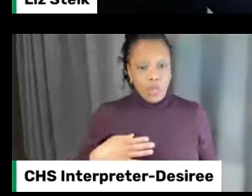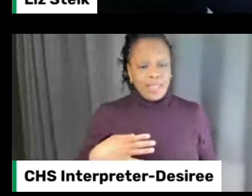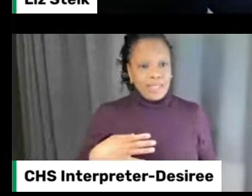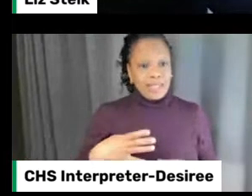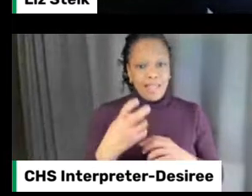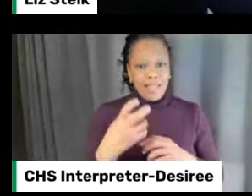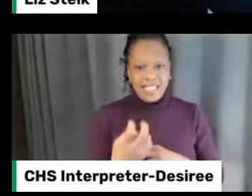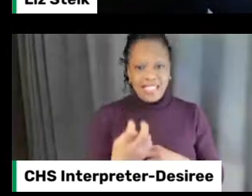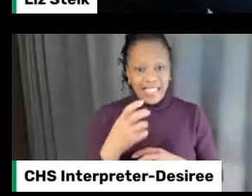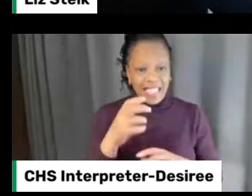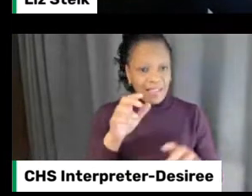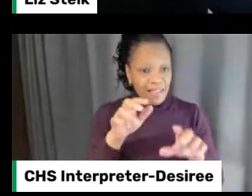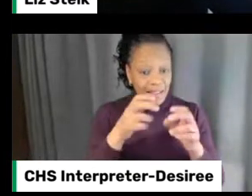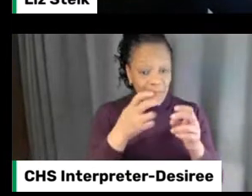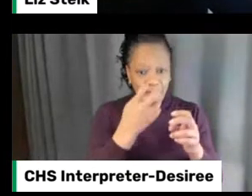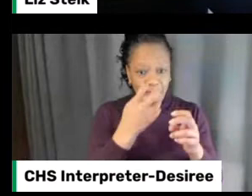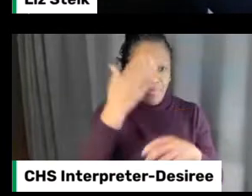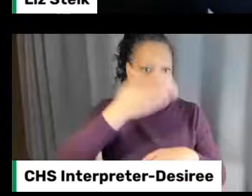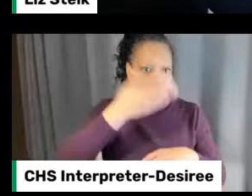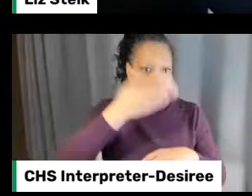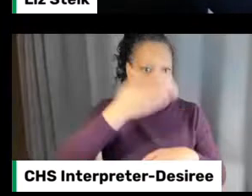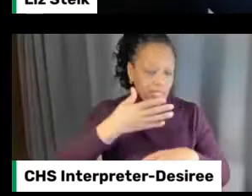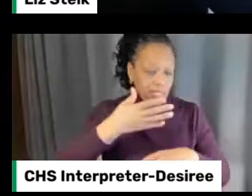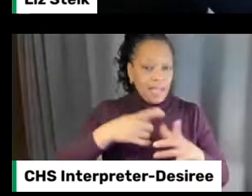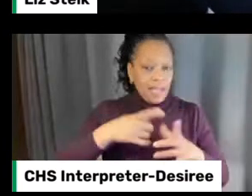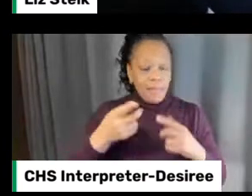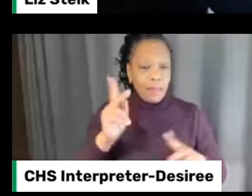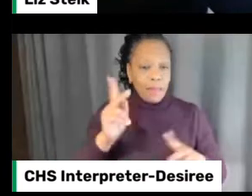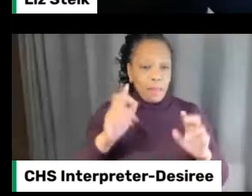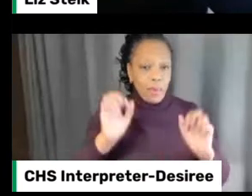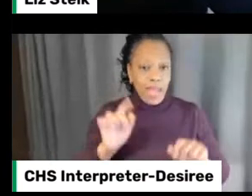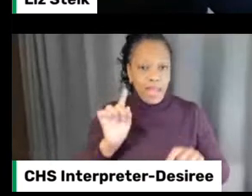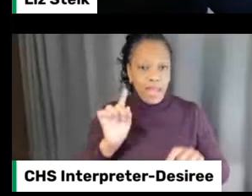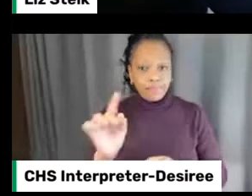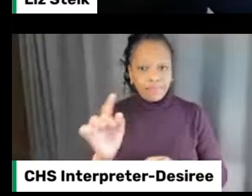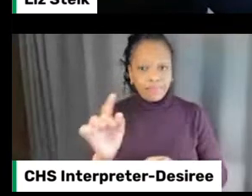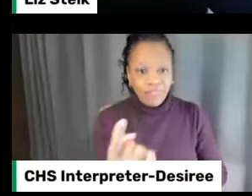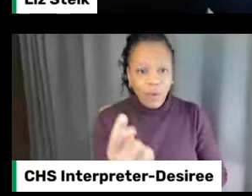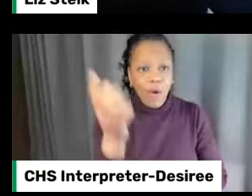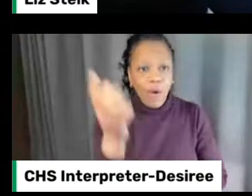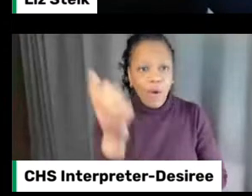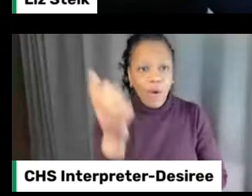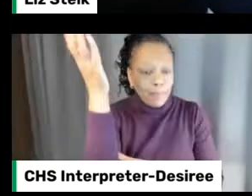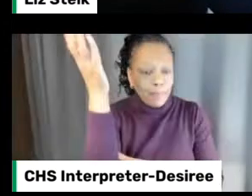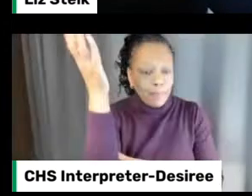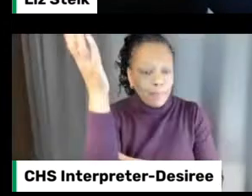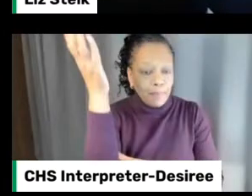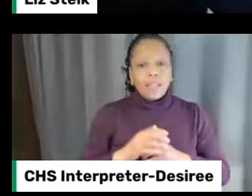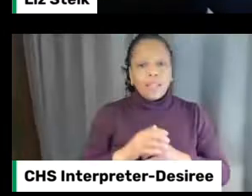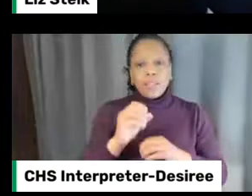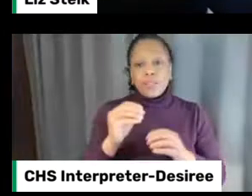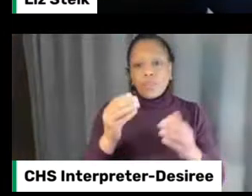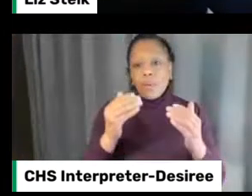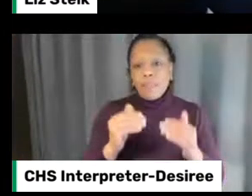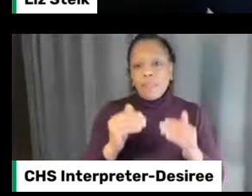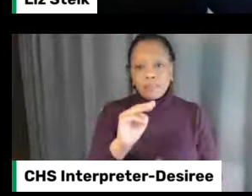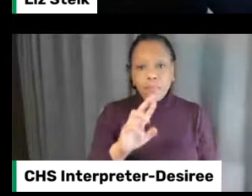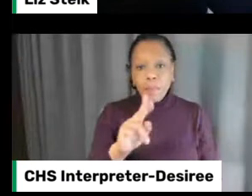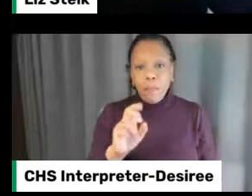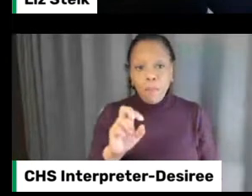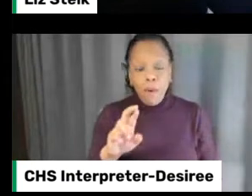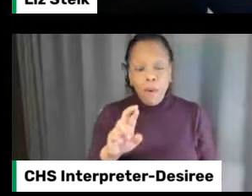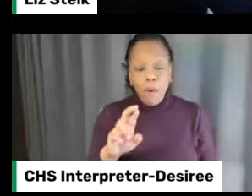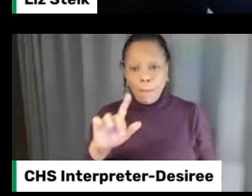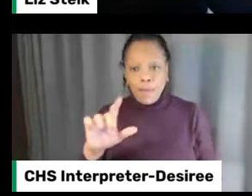so those field hearings are going to be starting in the spring and early summer. And marker bills will begin to be introduced. So it's a really important time between now and